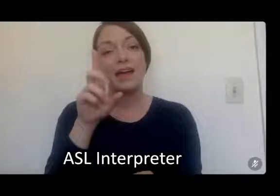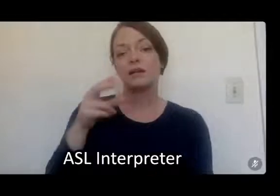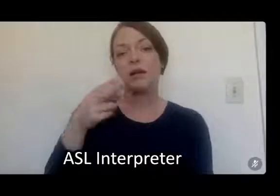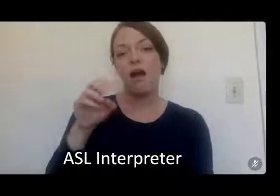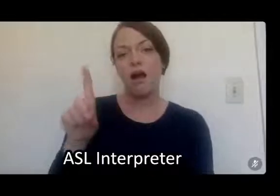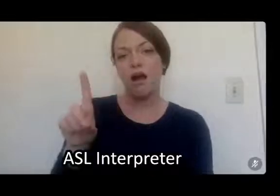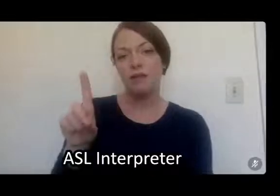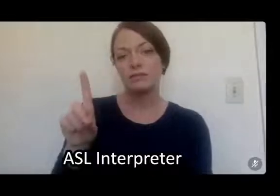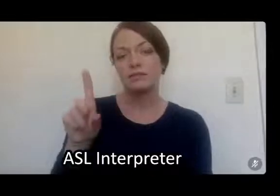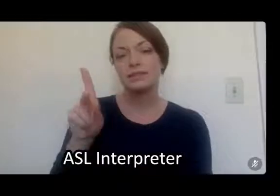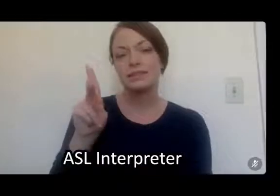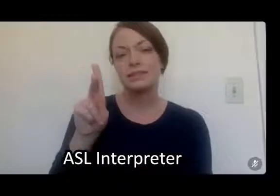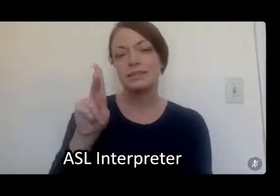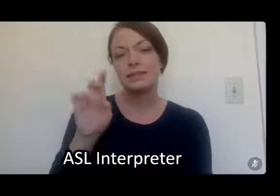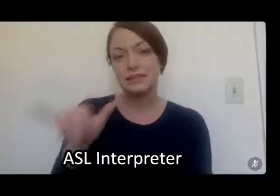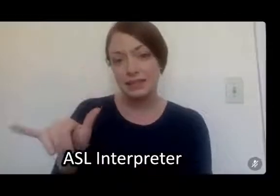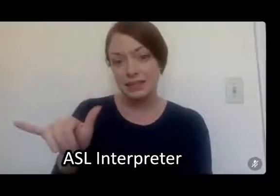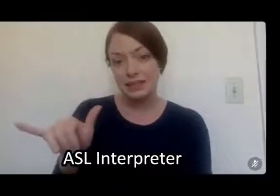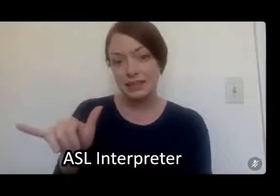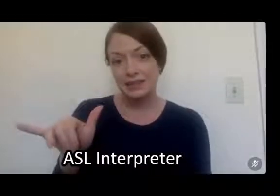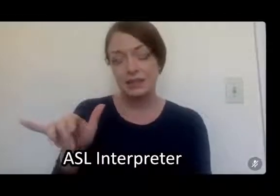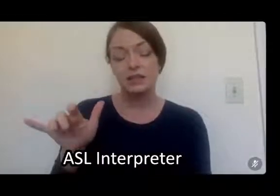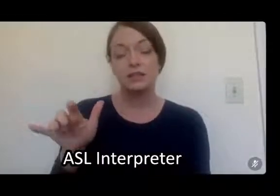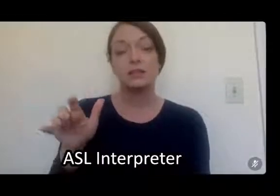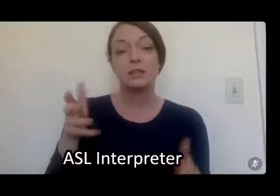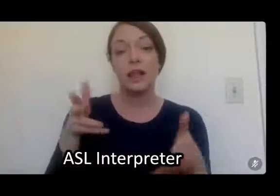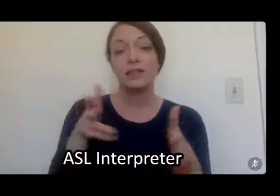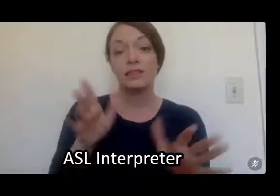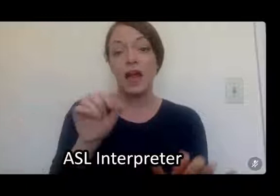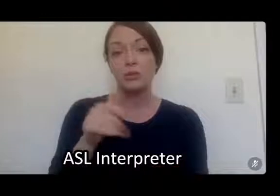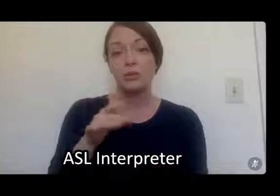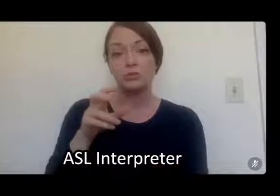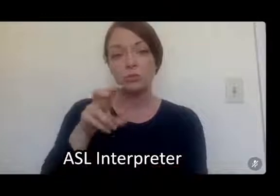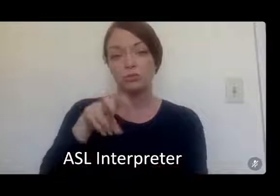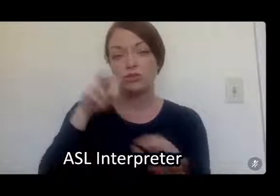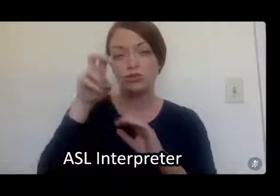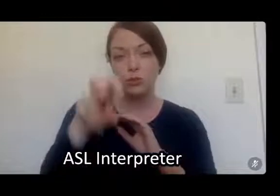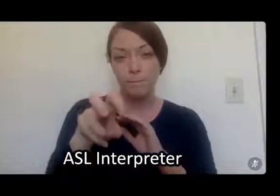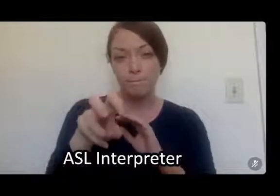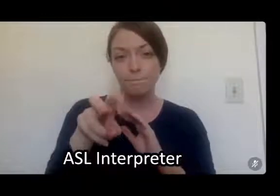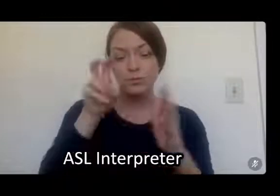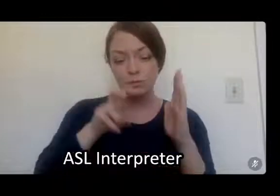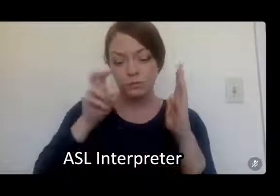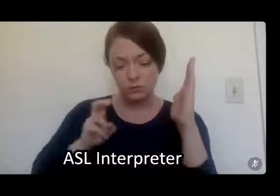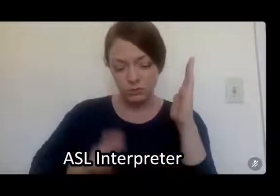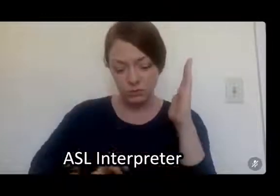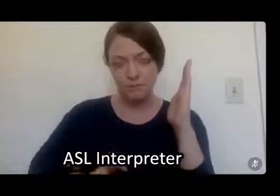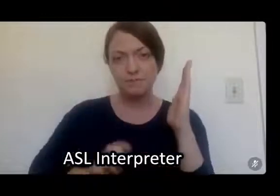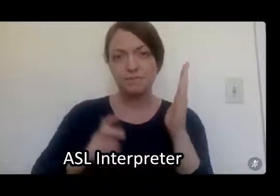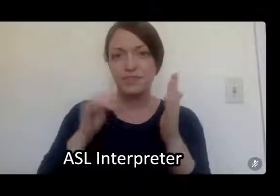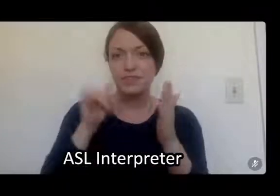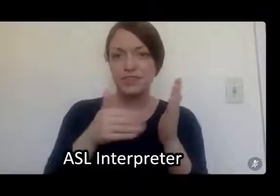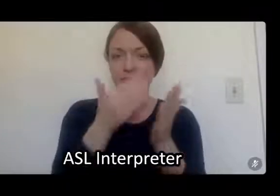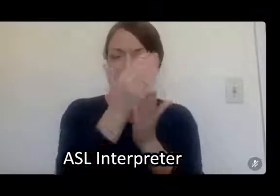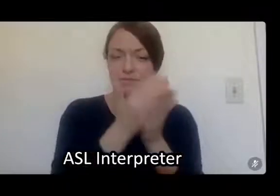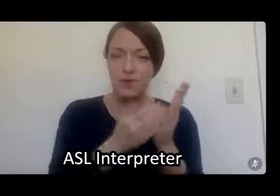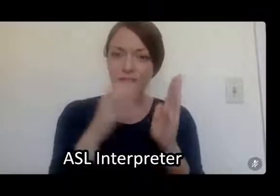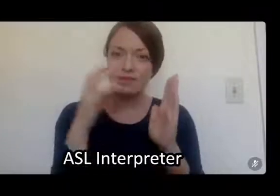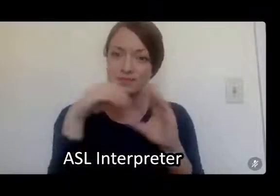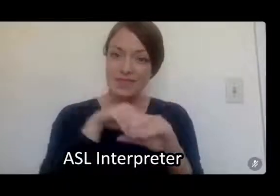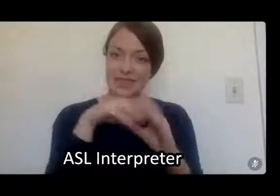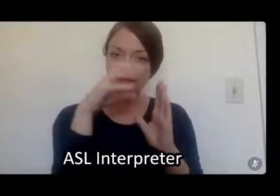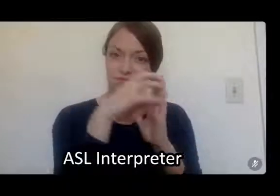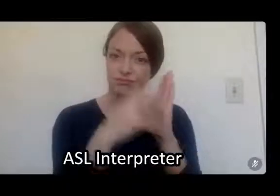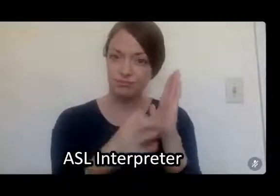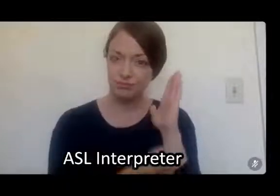reader that allow you to jump from heading to heading, from subheading to bodies of text. It